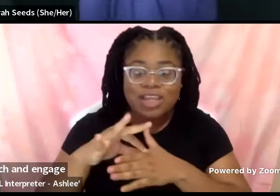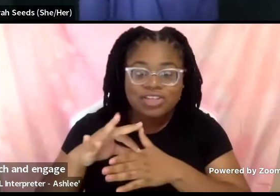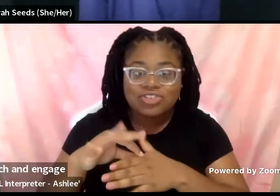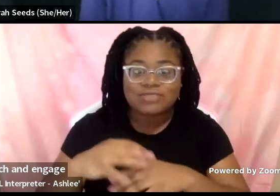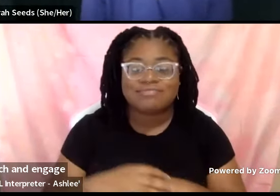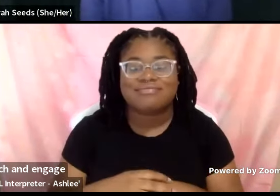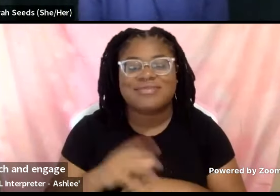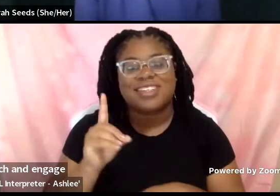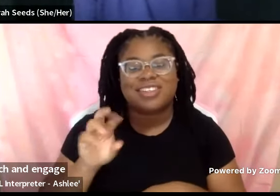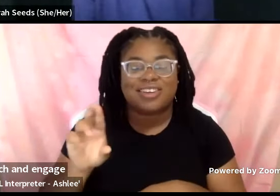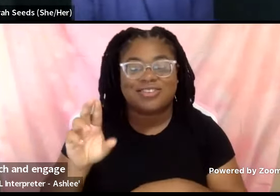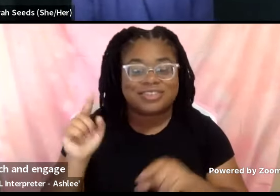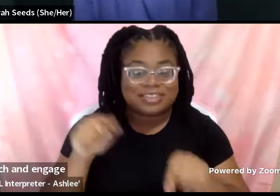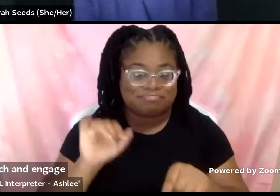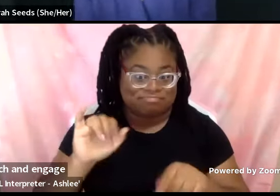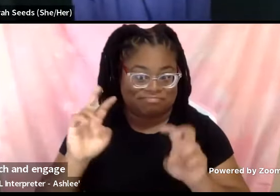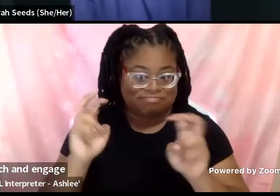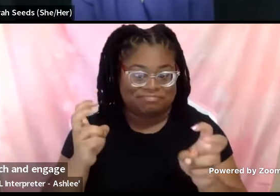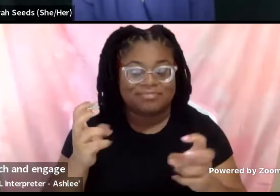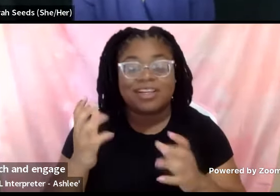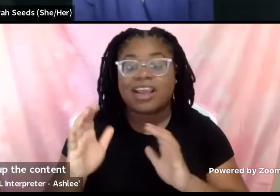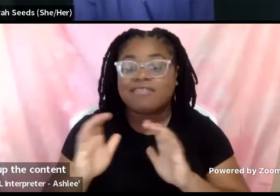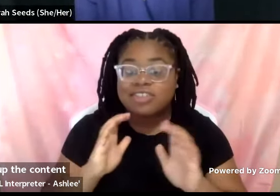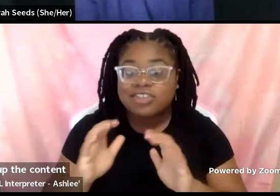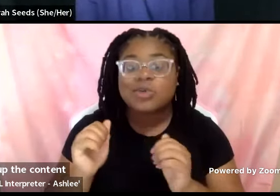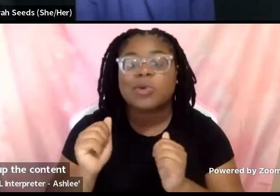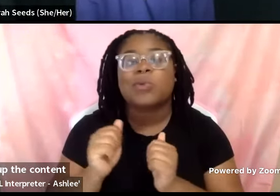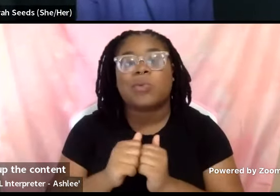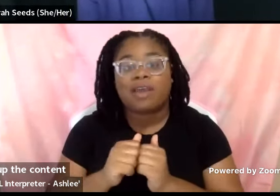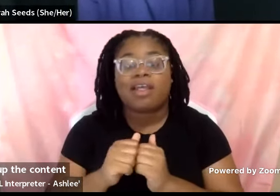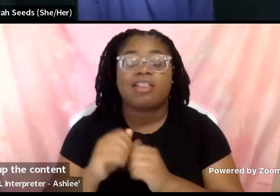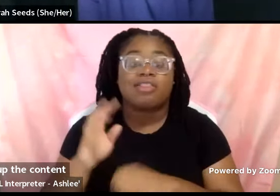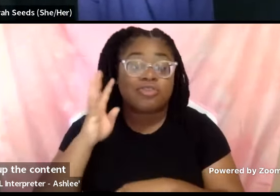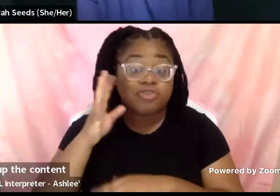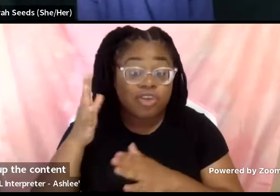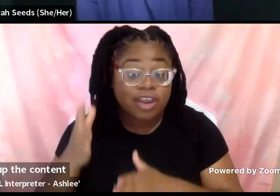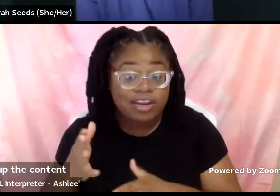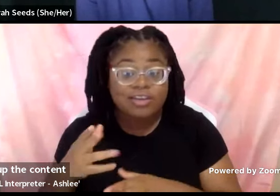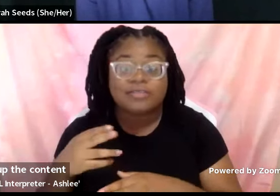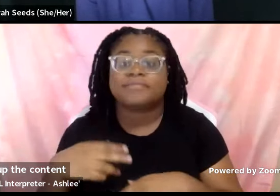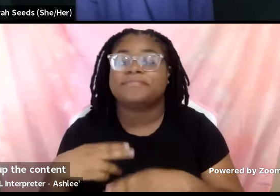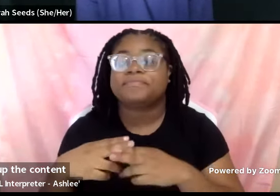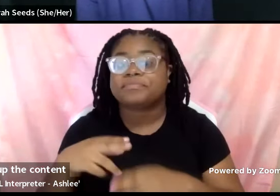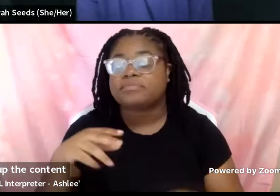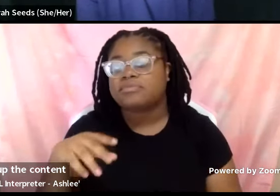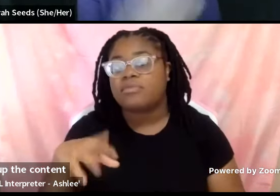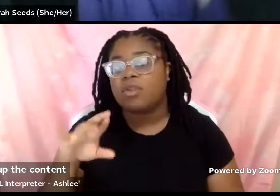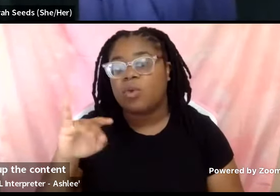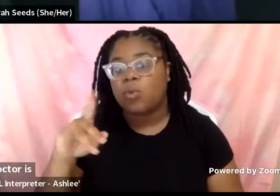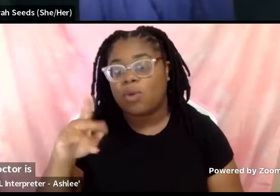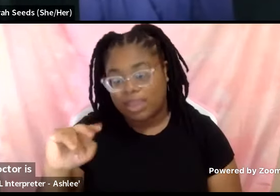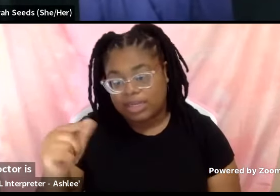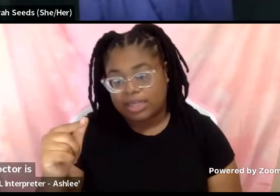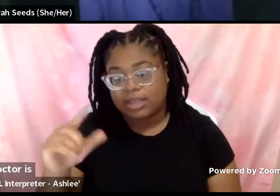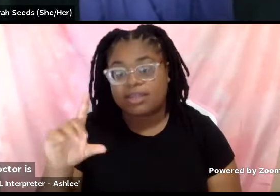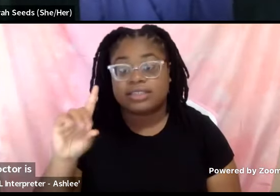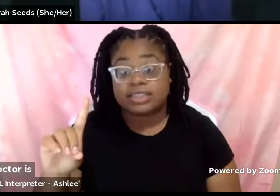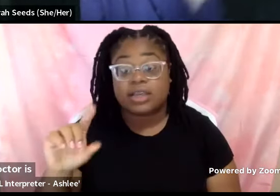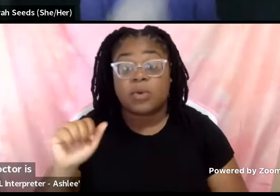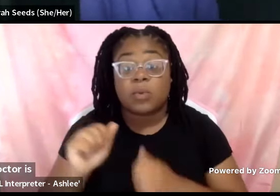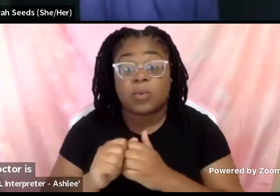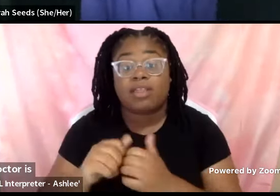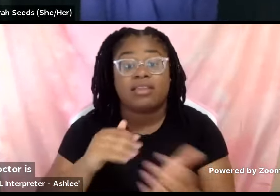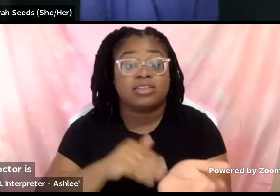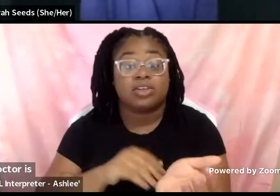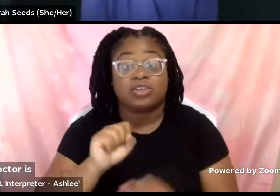is In. A conversation with the creators of Riding the D with Dr. Seeds, Sarah Seeds, and Lindsay-Elizabeth